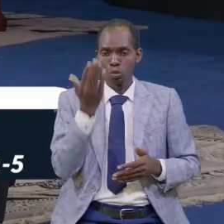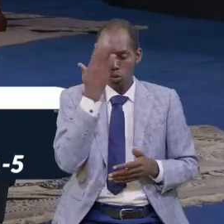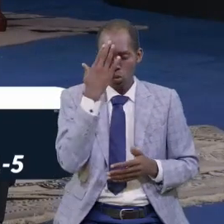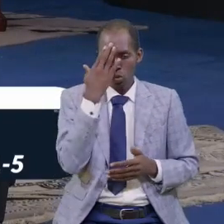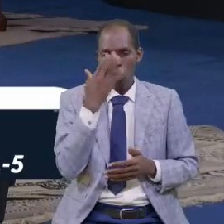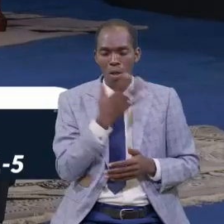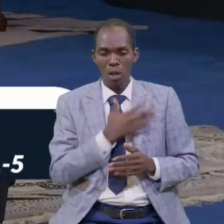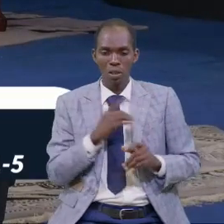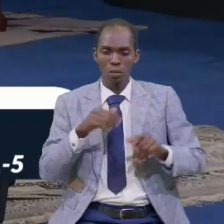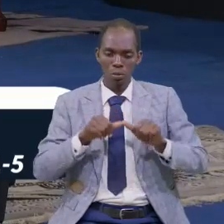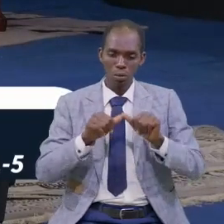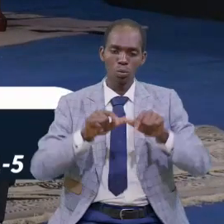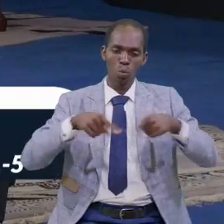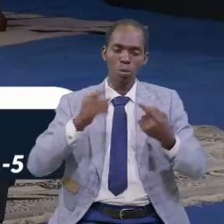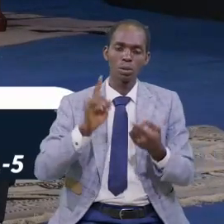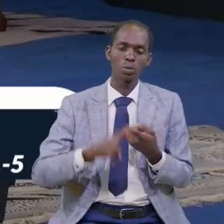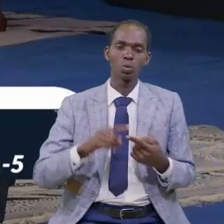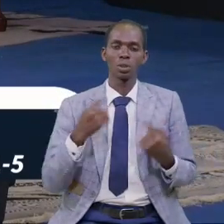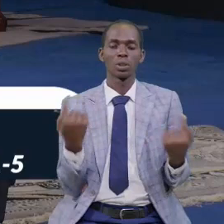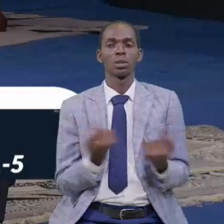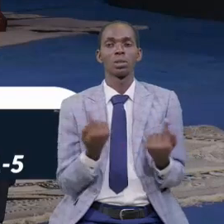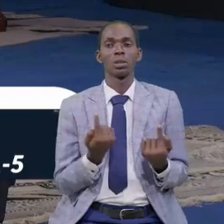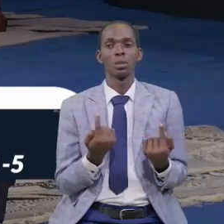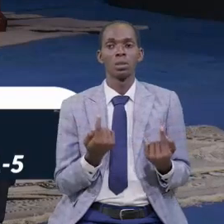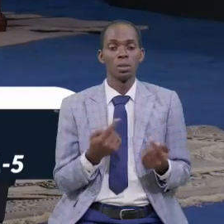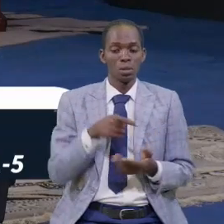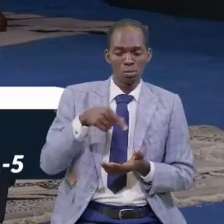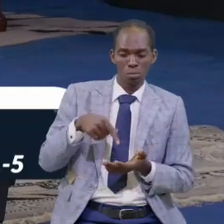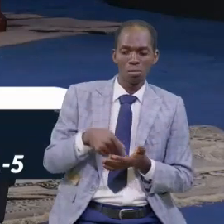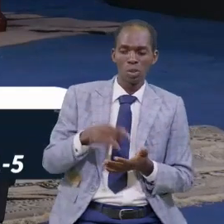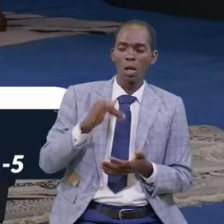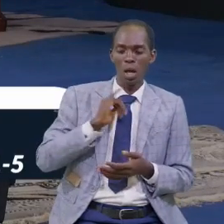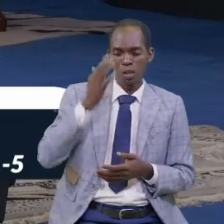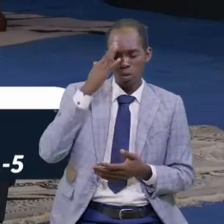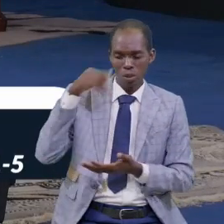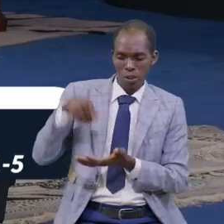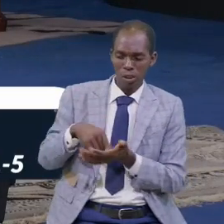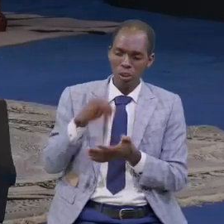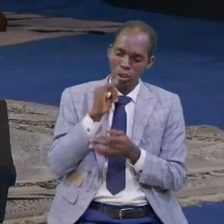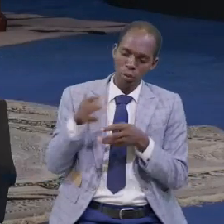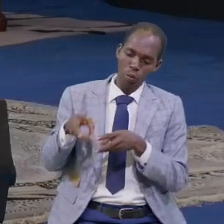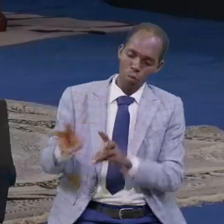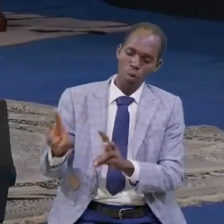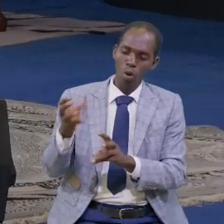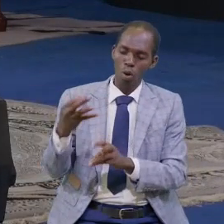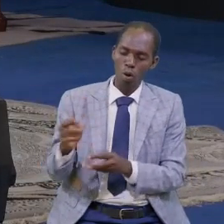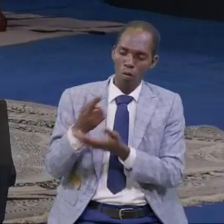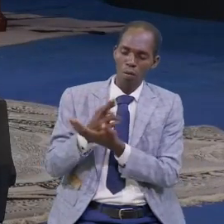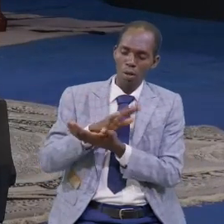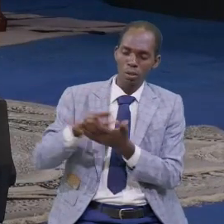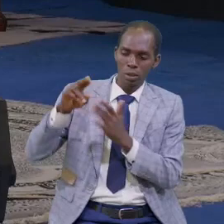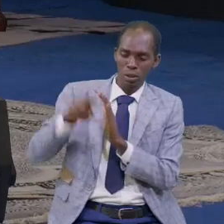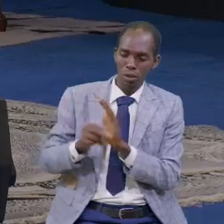this. They know this is the way of righteousness. Walk ye